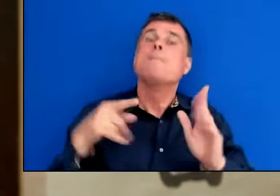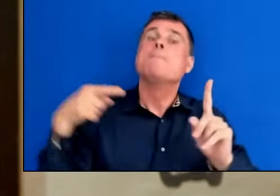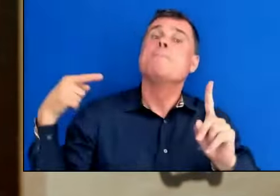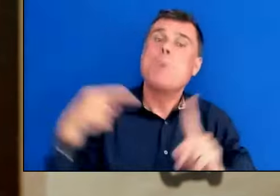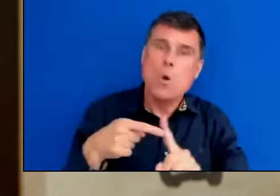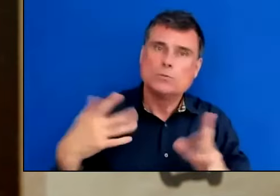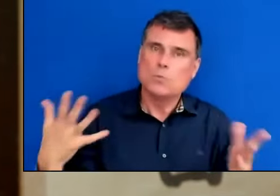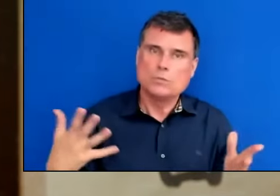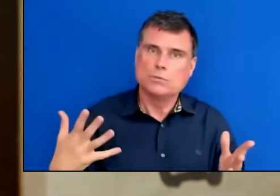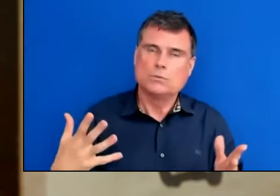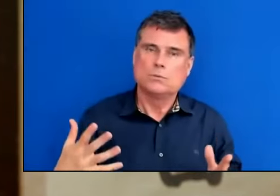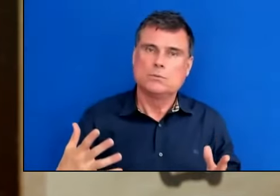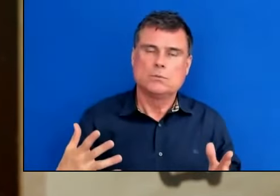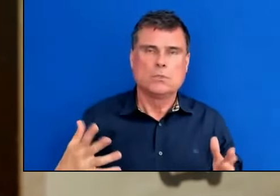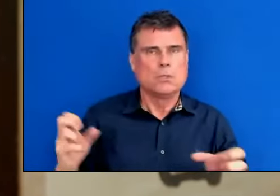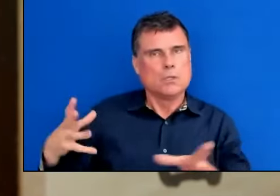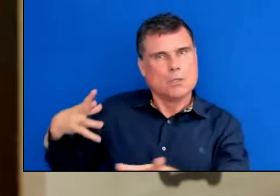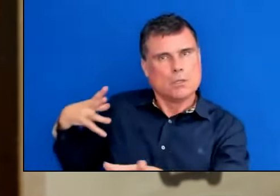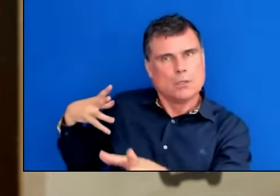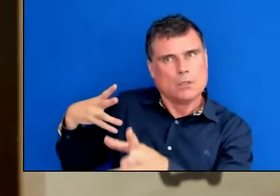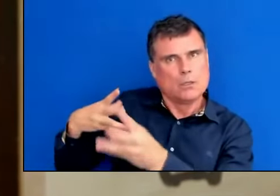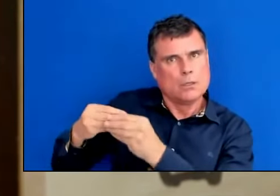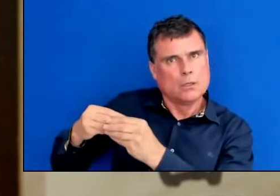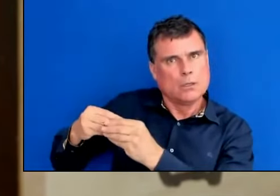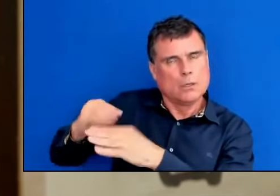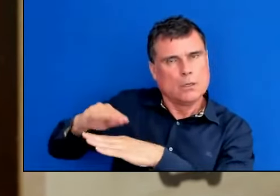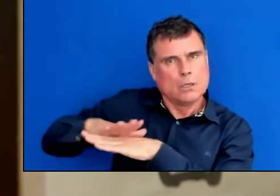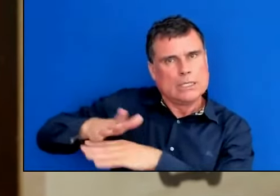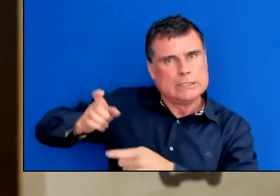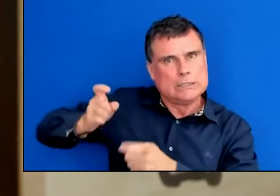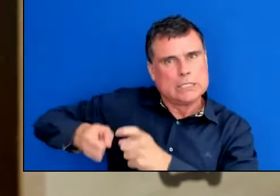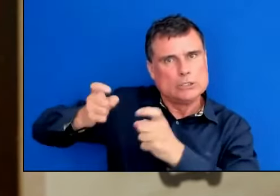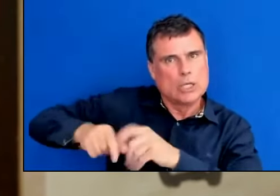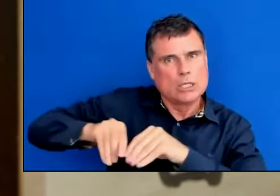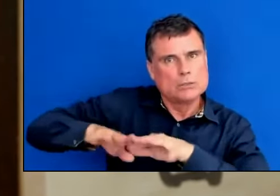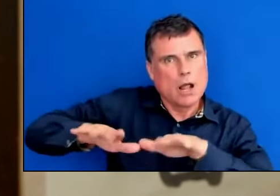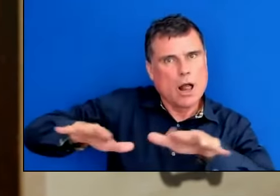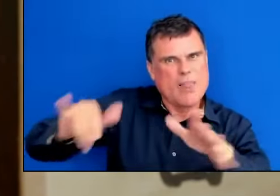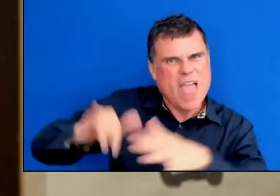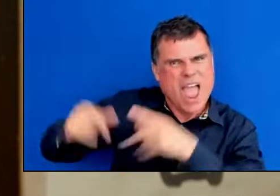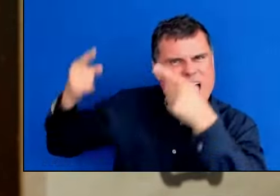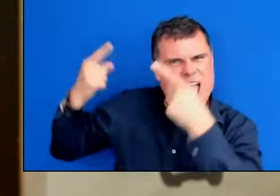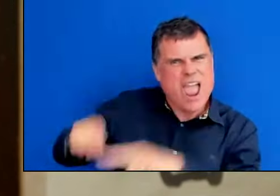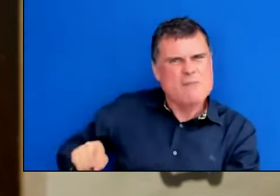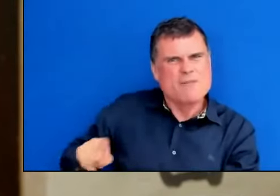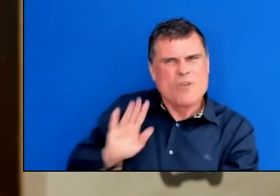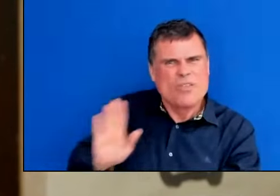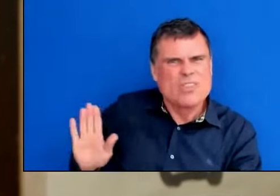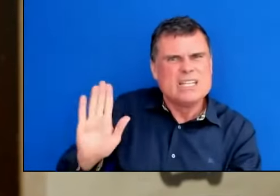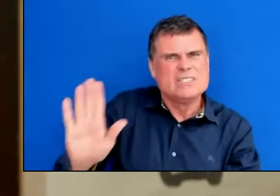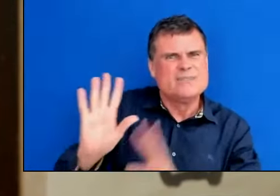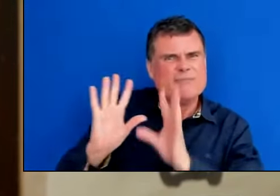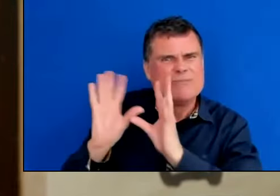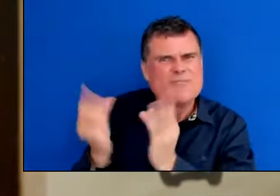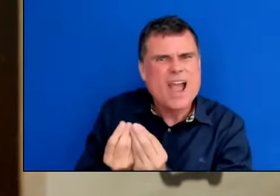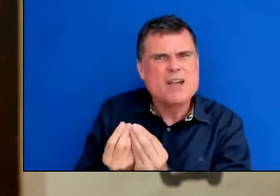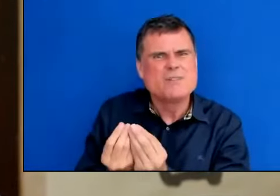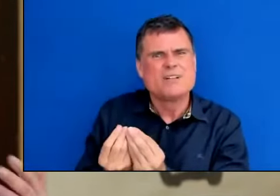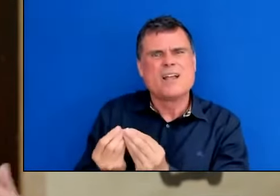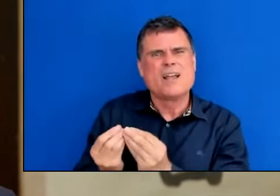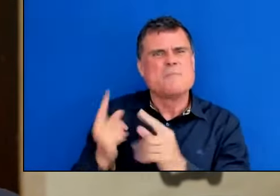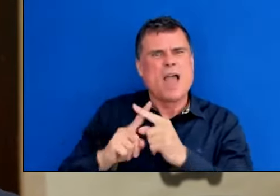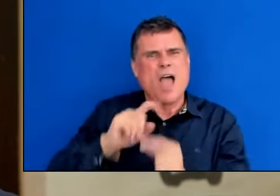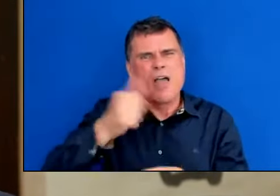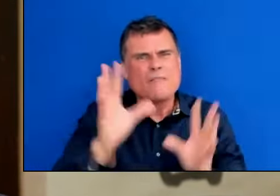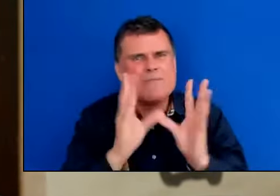about how do we make redress? How do we ensure that the horrors that his family lived through and the families of